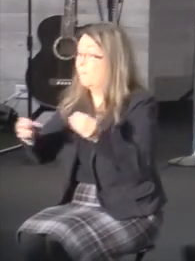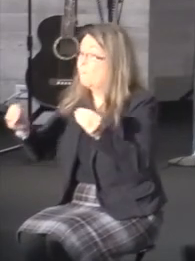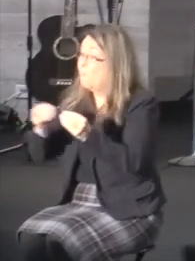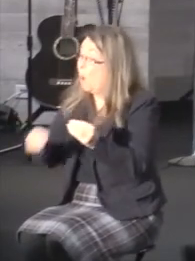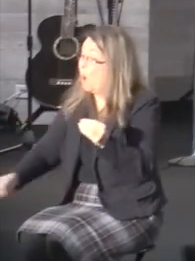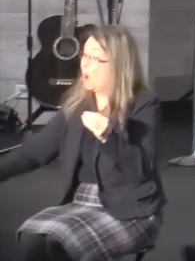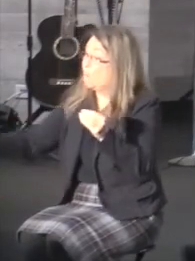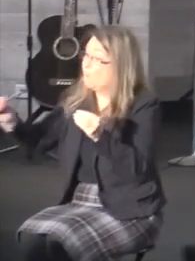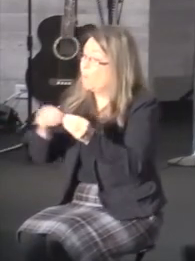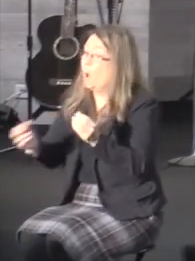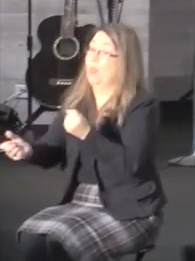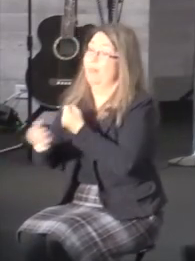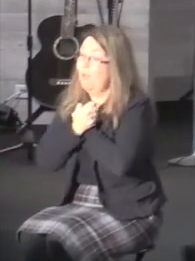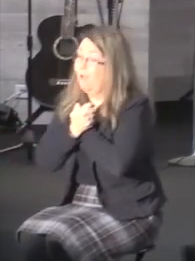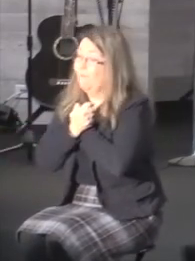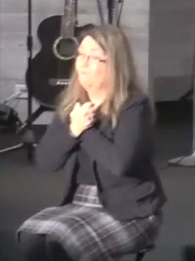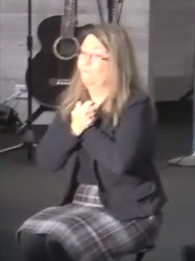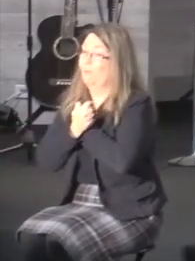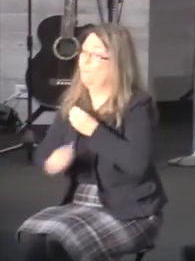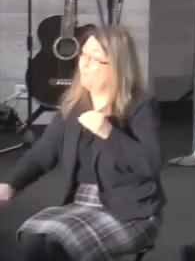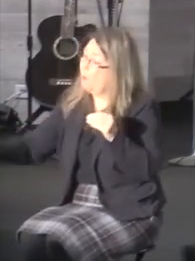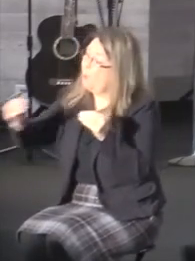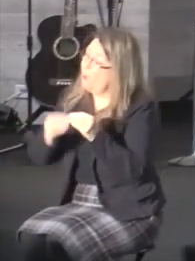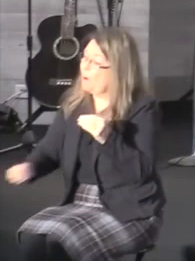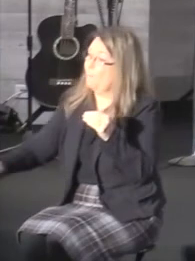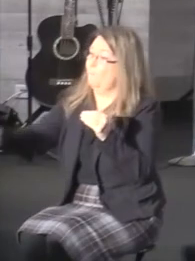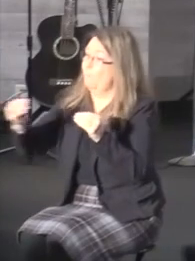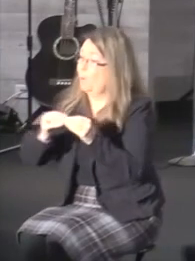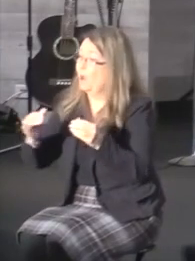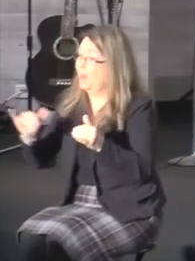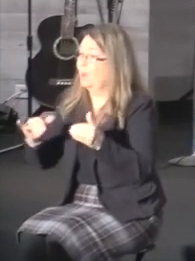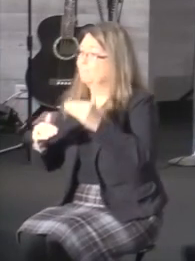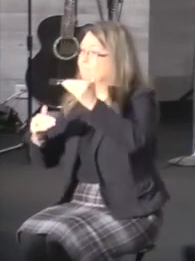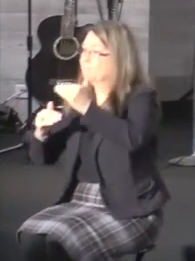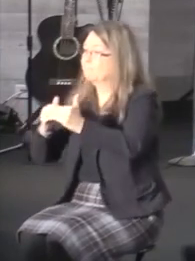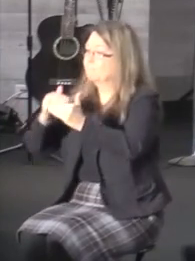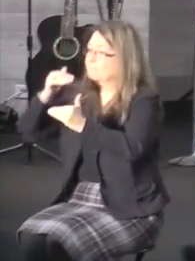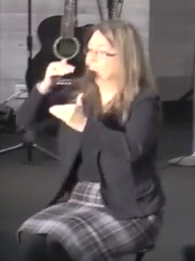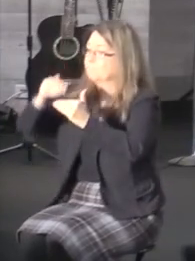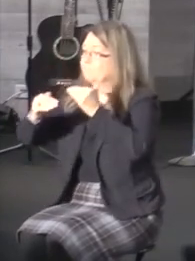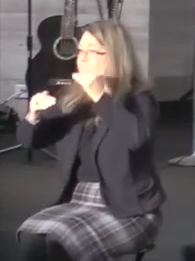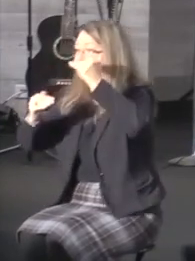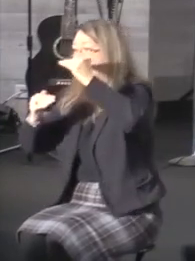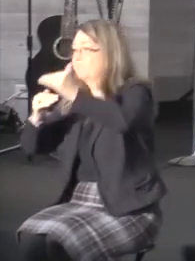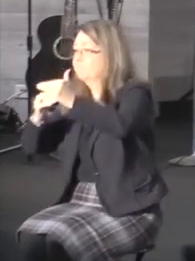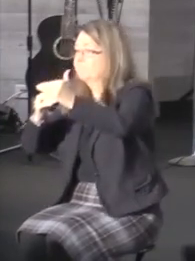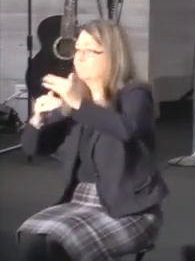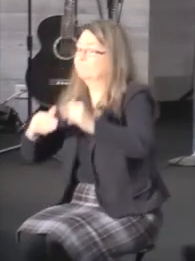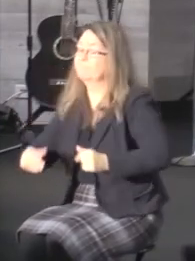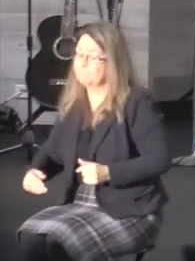more and more in love. I want you to abound more and more. It's like building layer upon layer, one after the